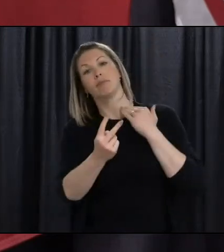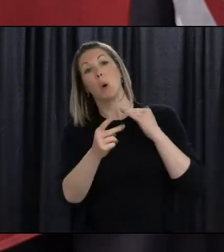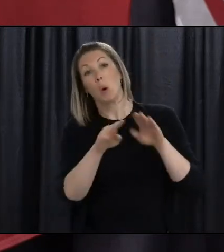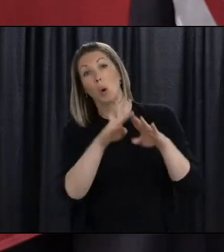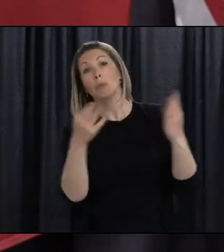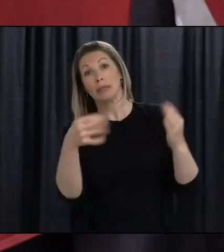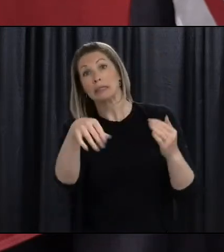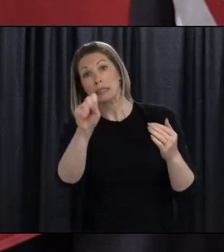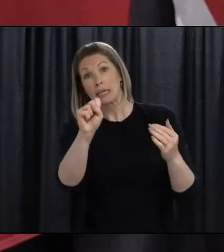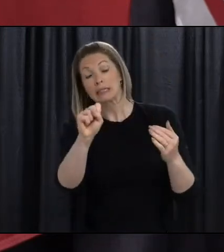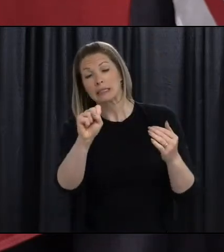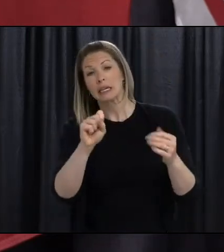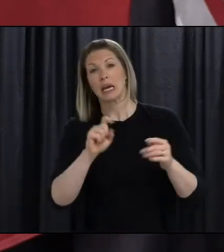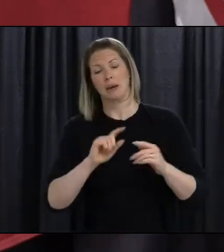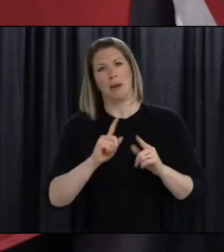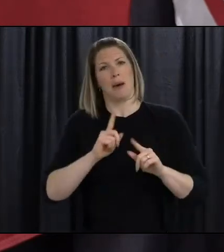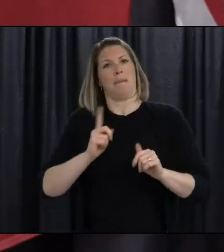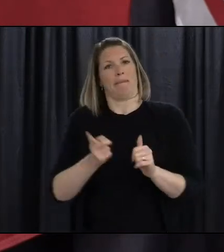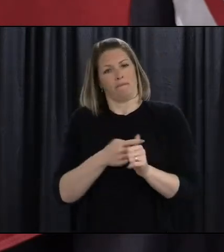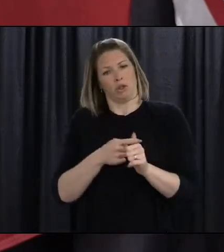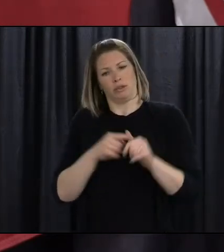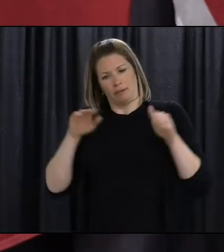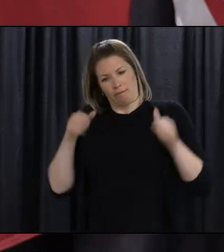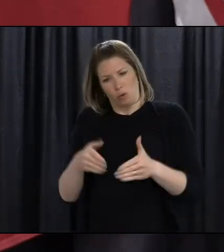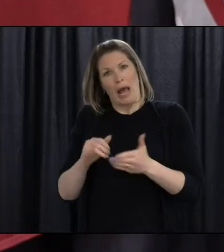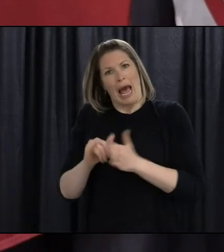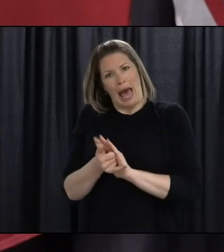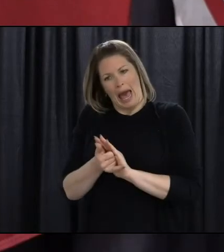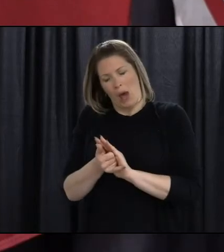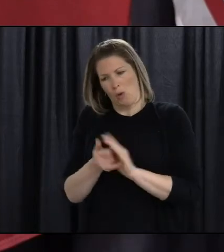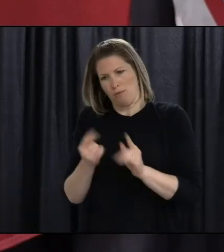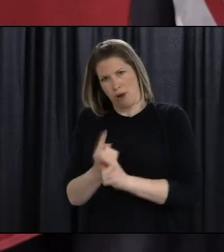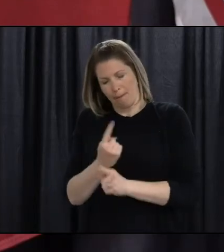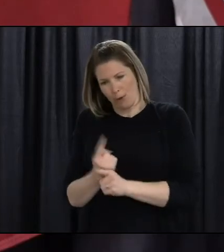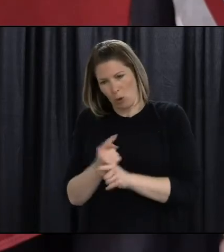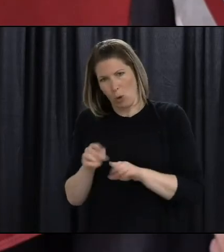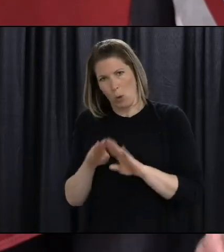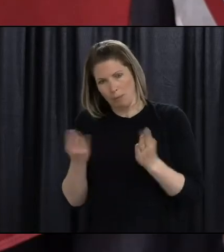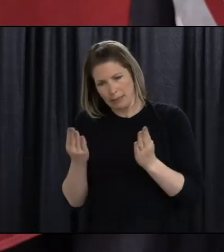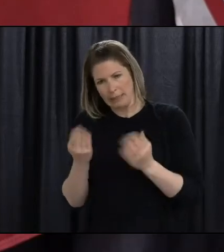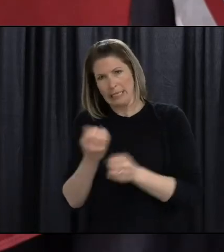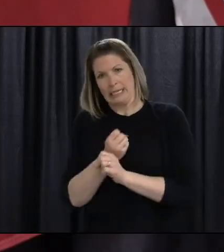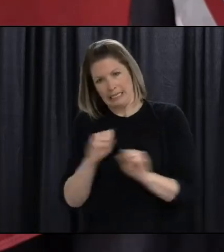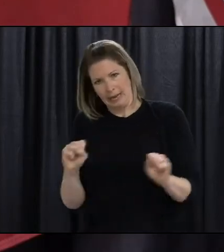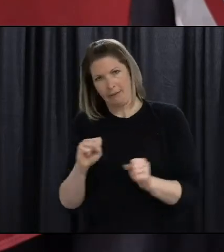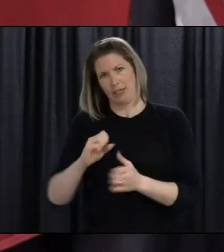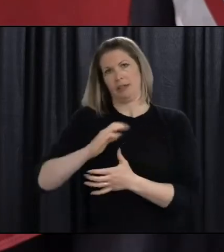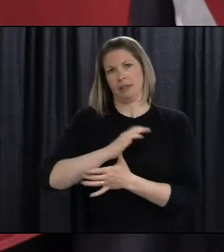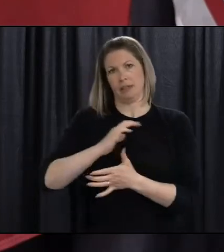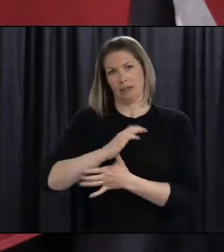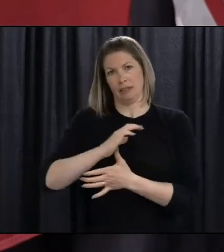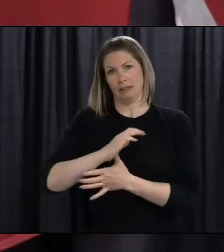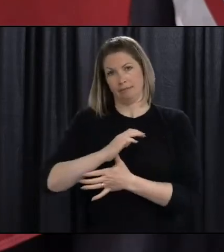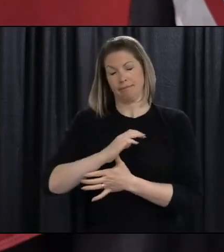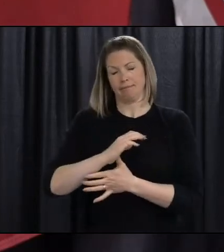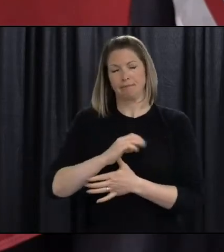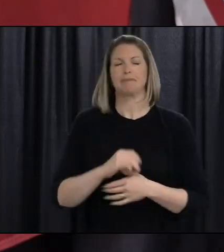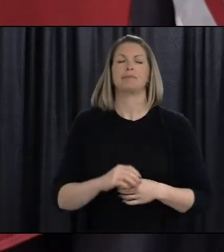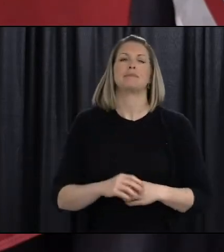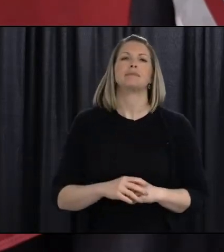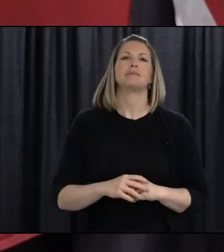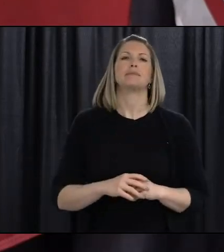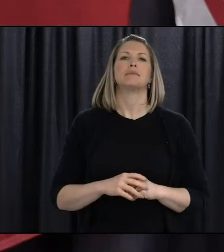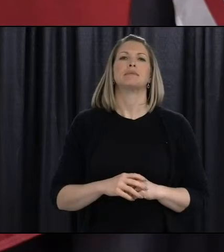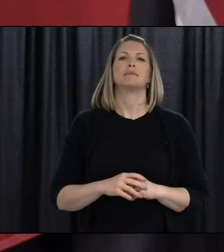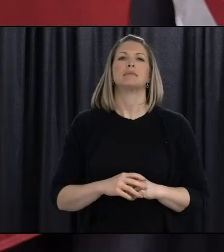attention on how we can best do it safely, which in turn supports the residents of Newfoundland and Labrador.